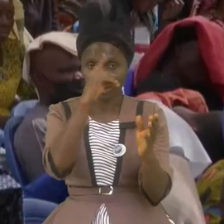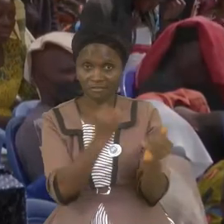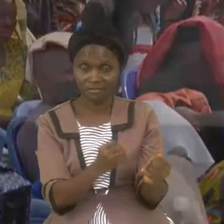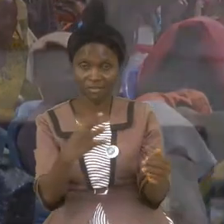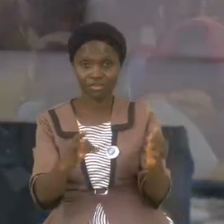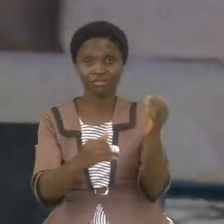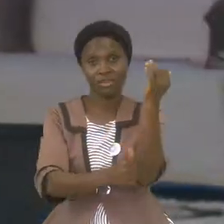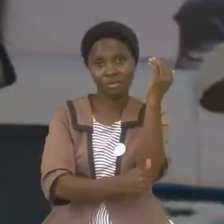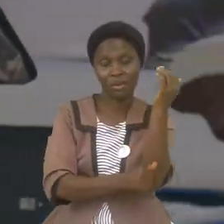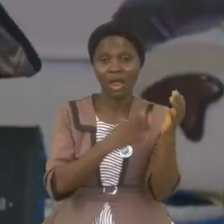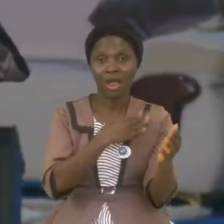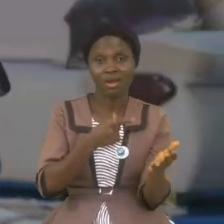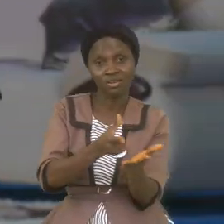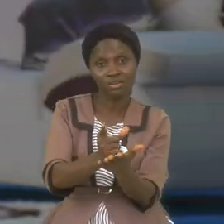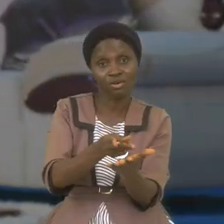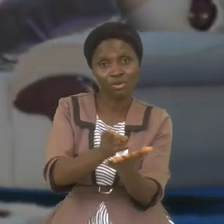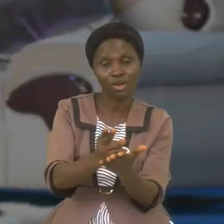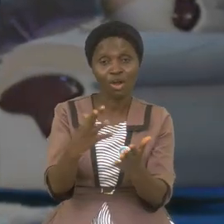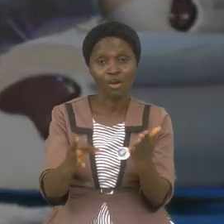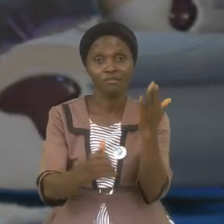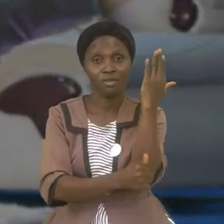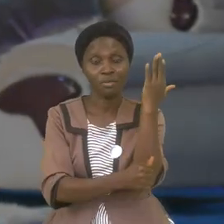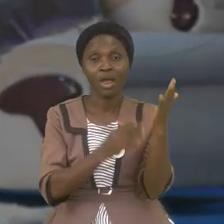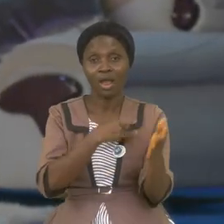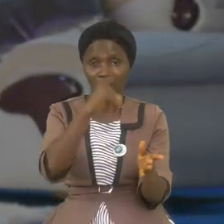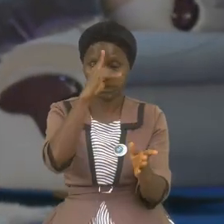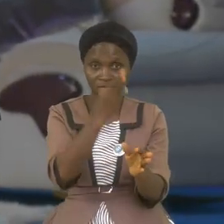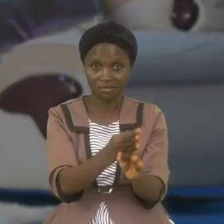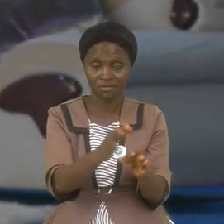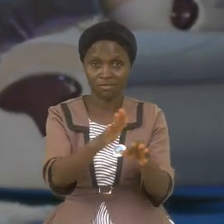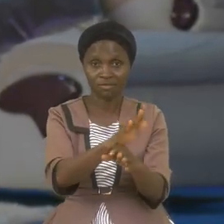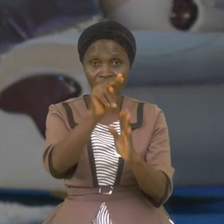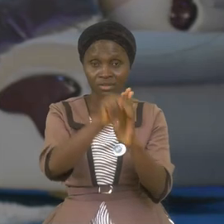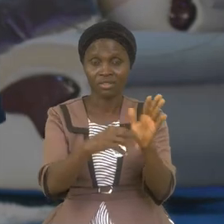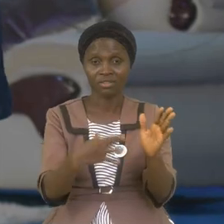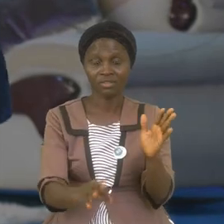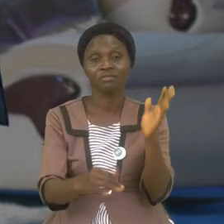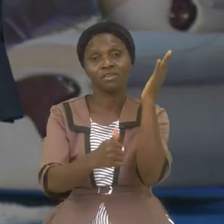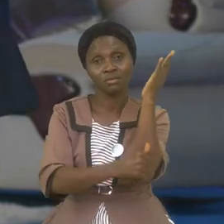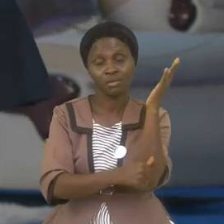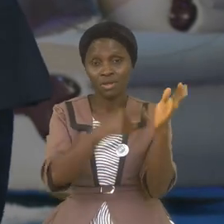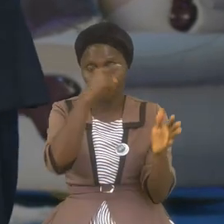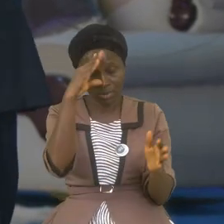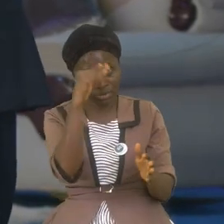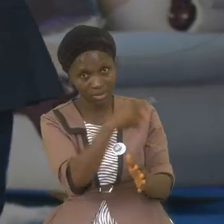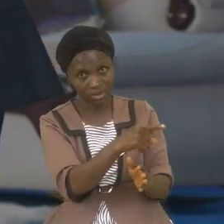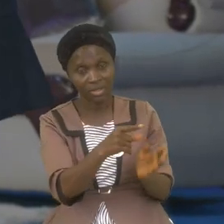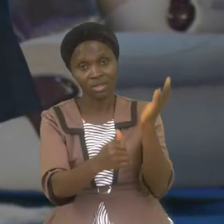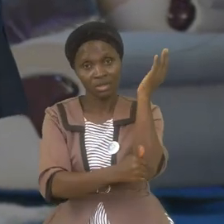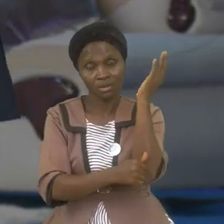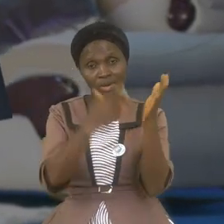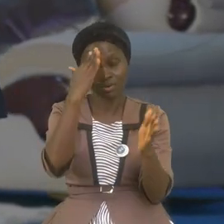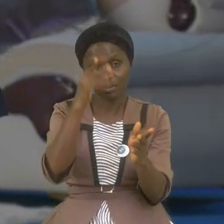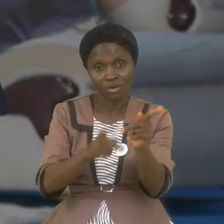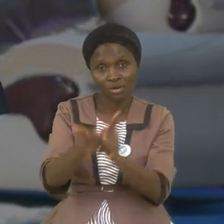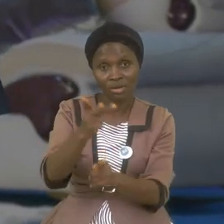loyalty of Abraham, and the faithfulness of Abraham, because he knew the kind of God he was serving. And